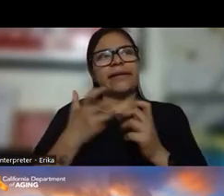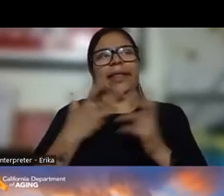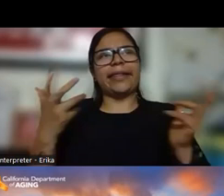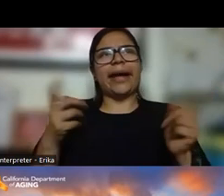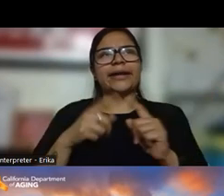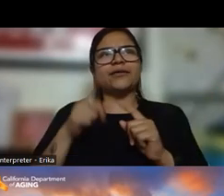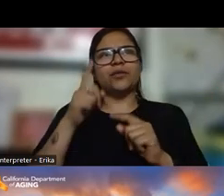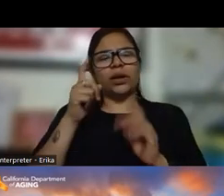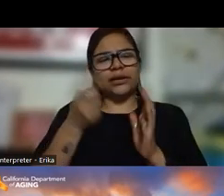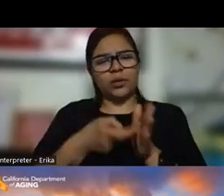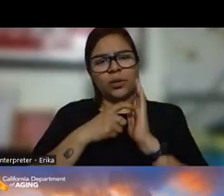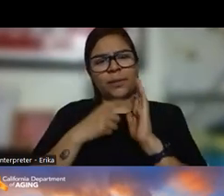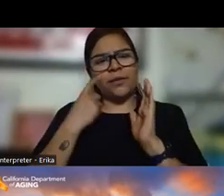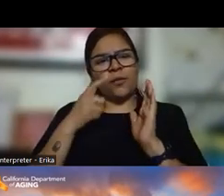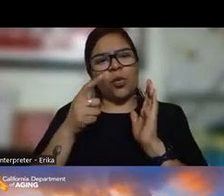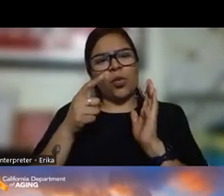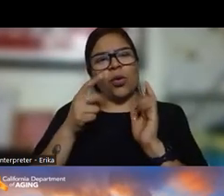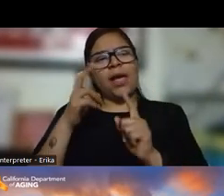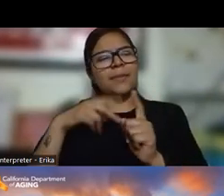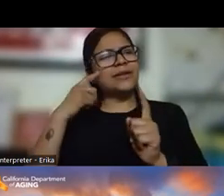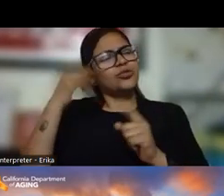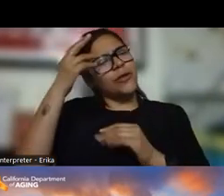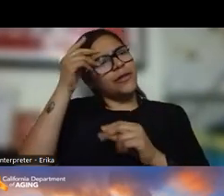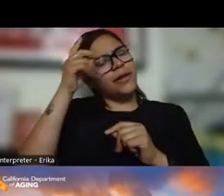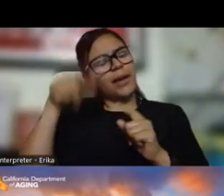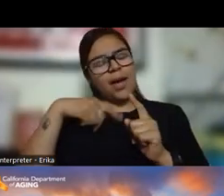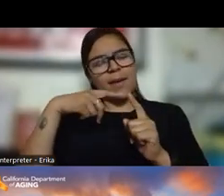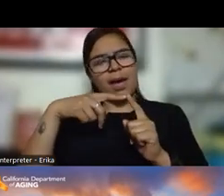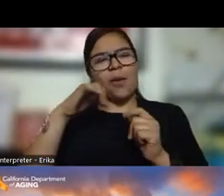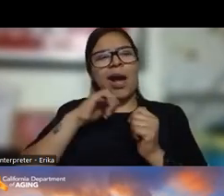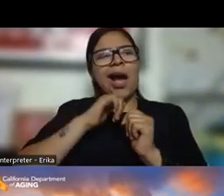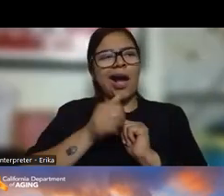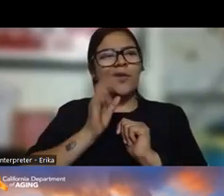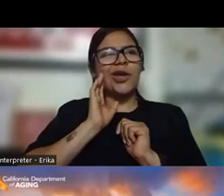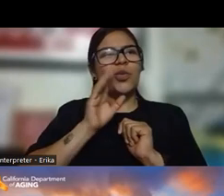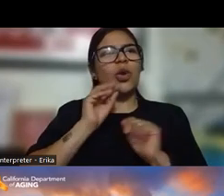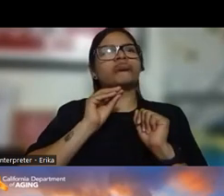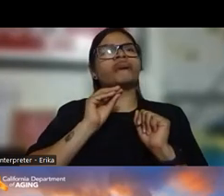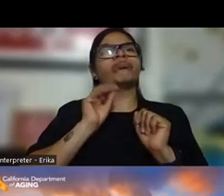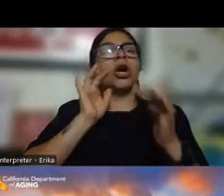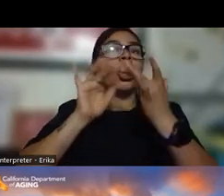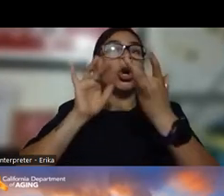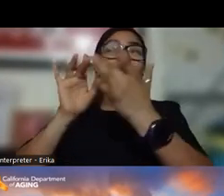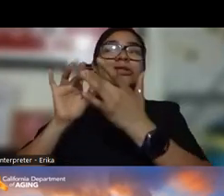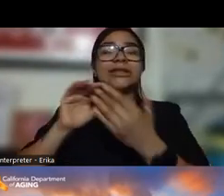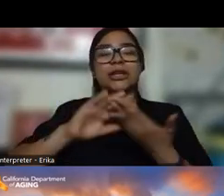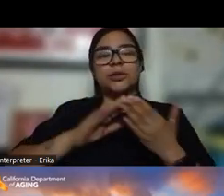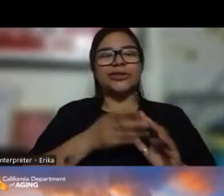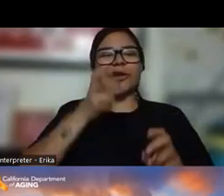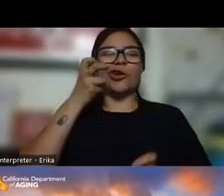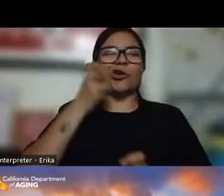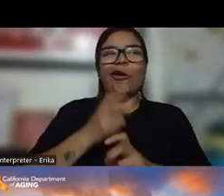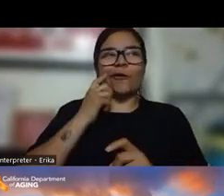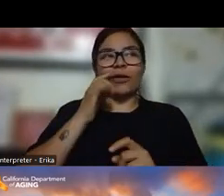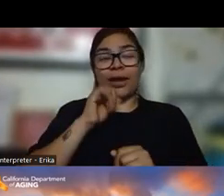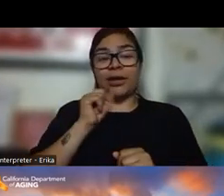requirements was for the applicants to think through how they would reach hard to reach communities, and that the applicants really all did a